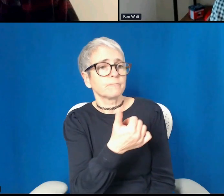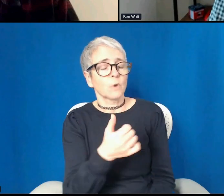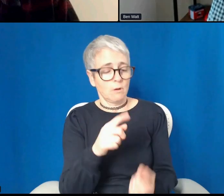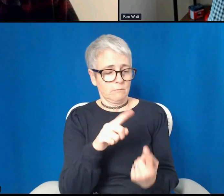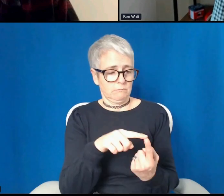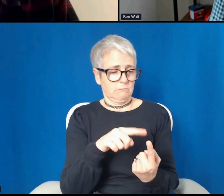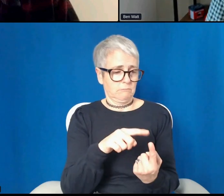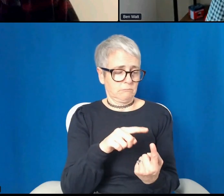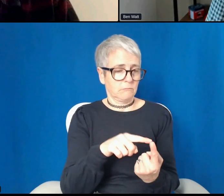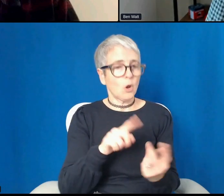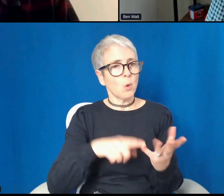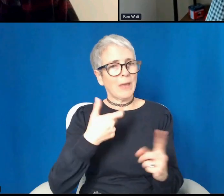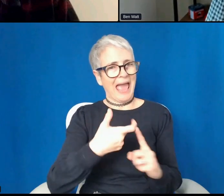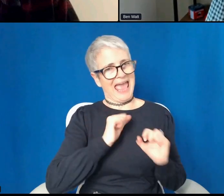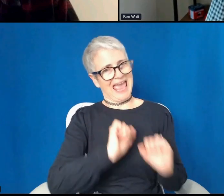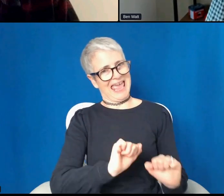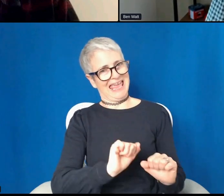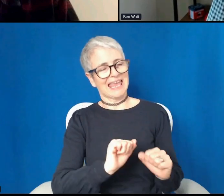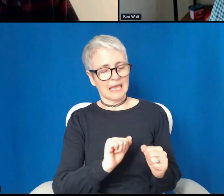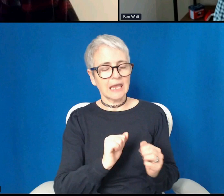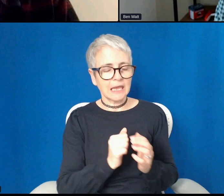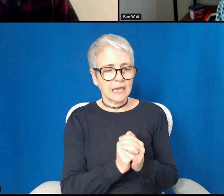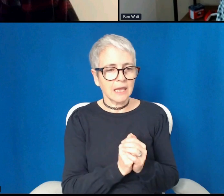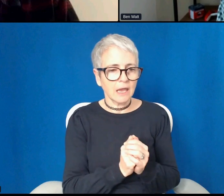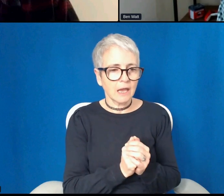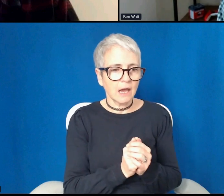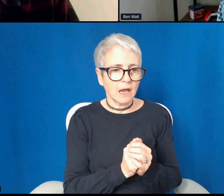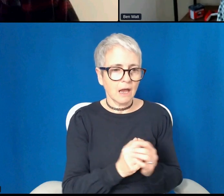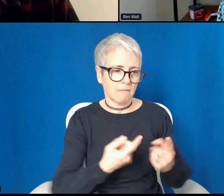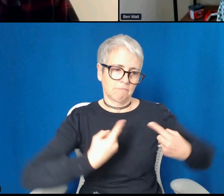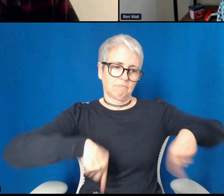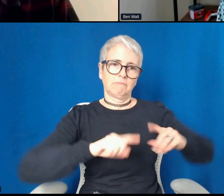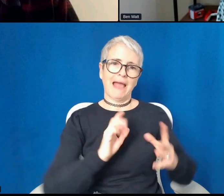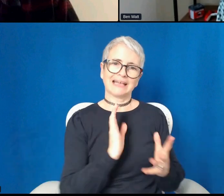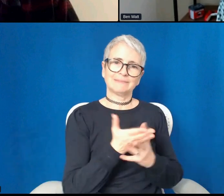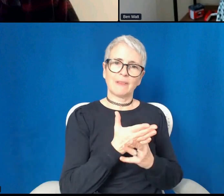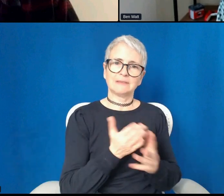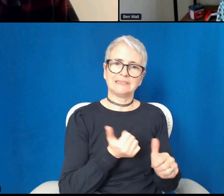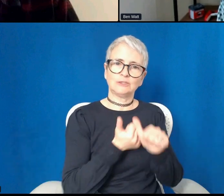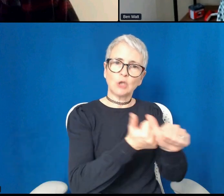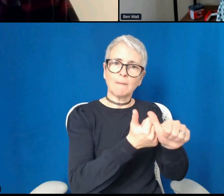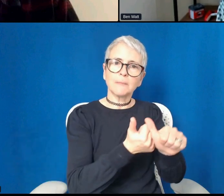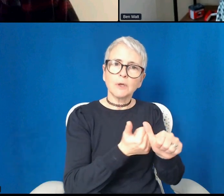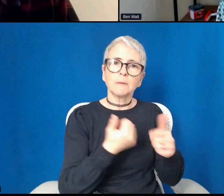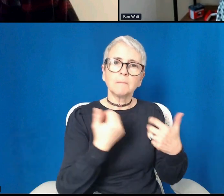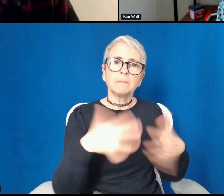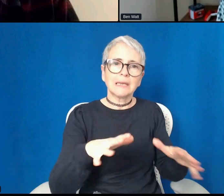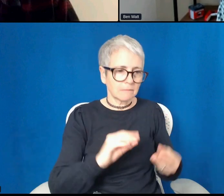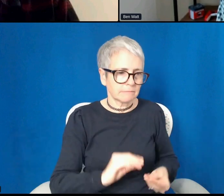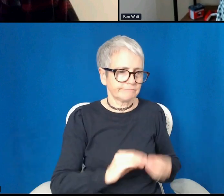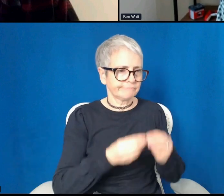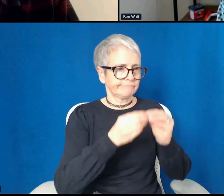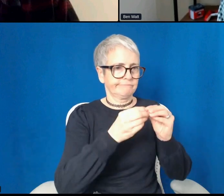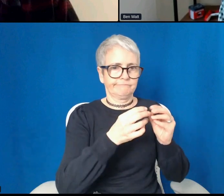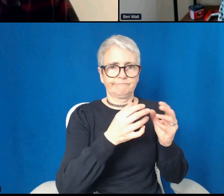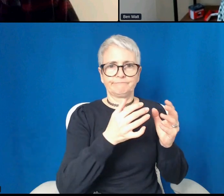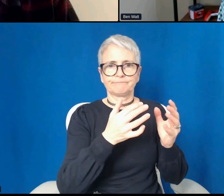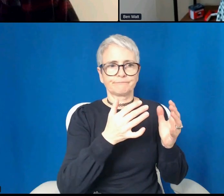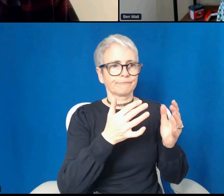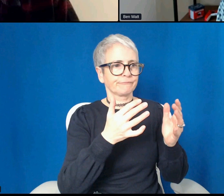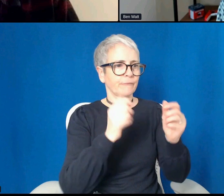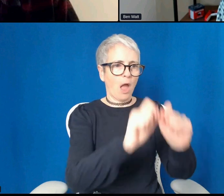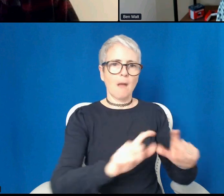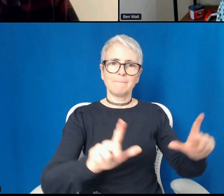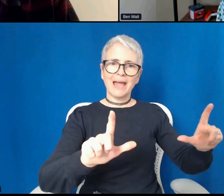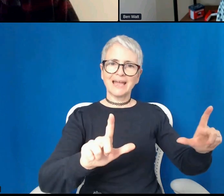is UK specific, where we as accessibility champions have produced basically this page